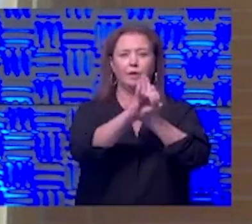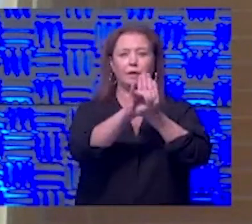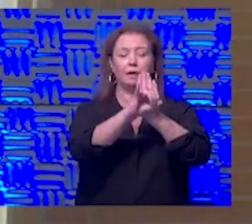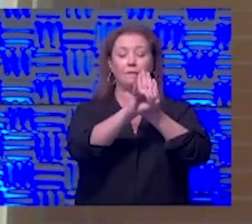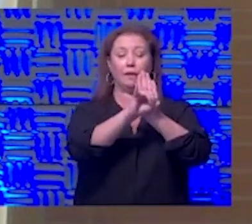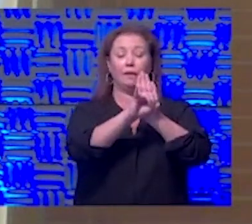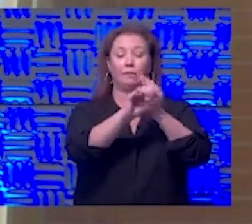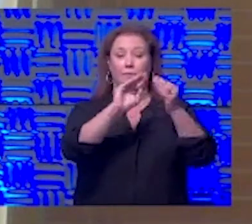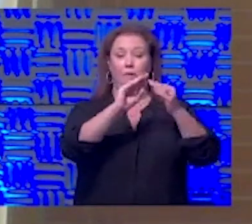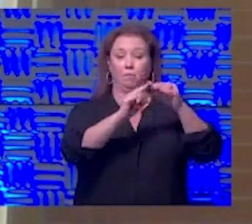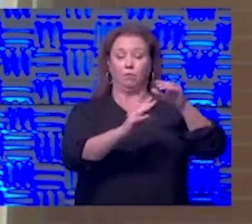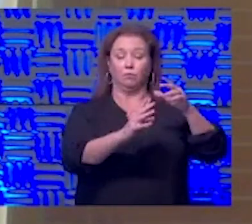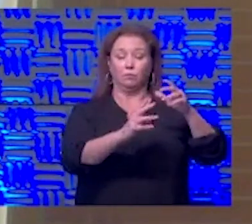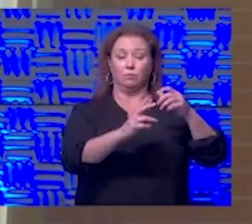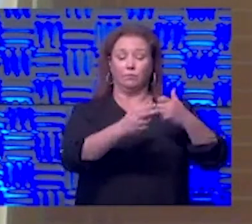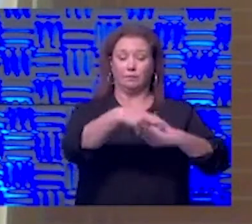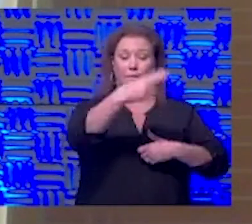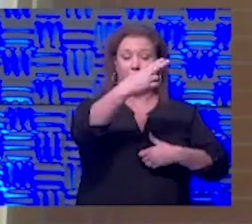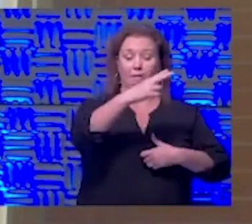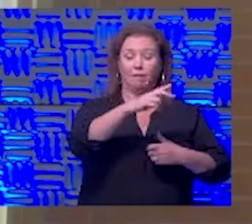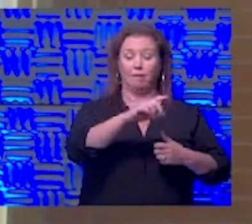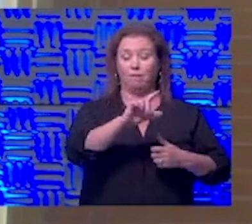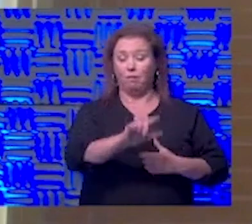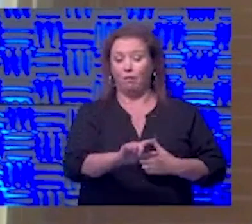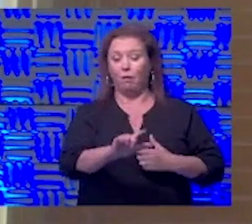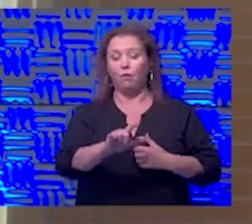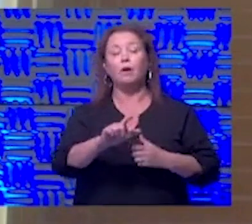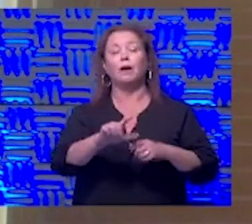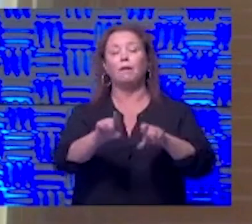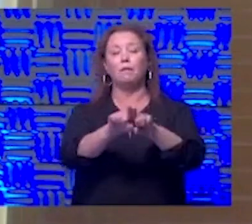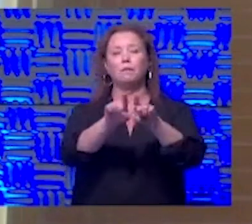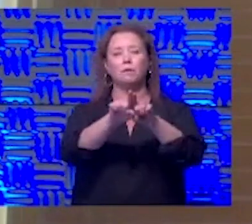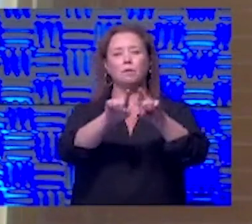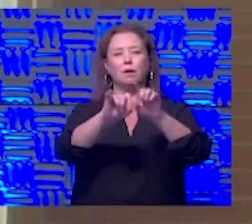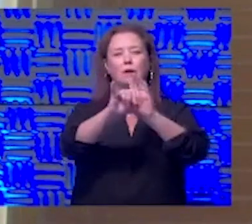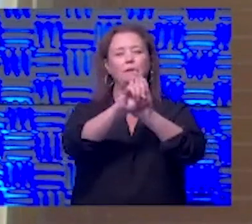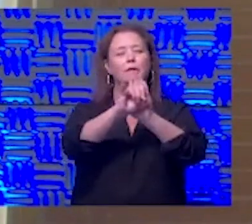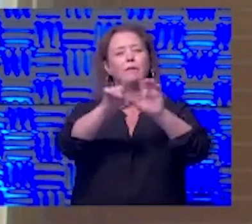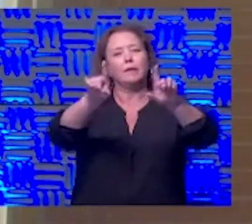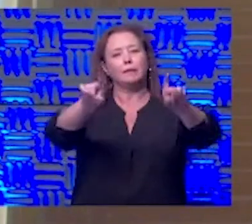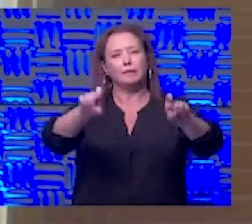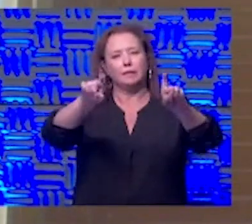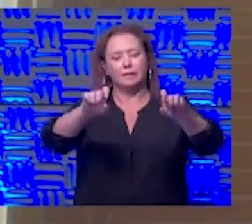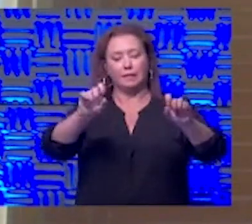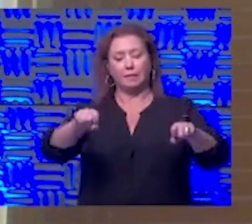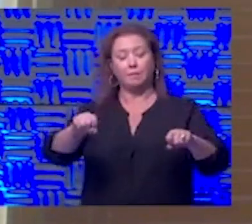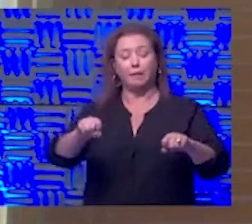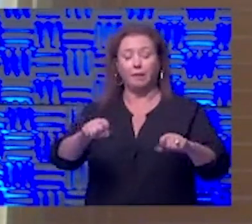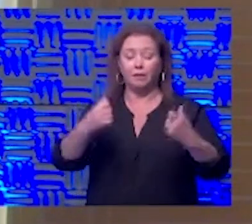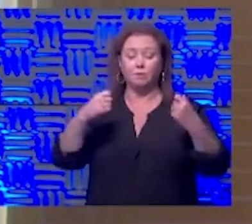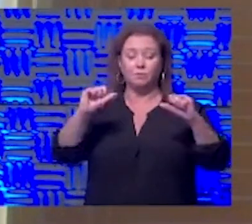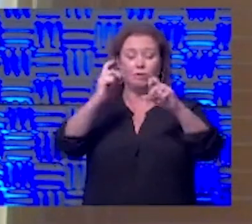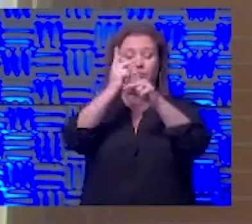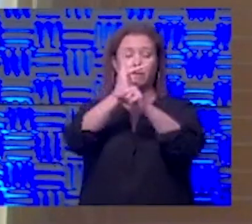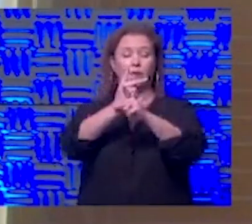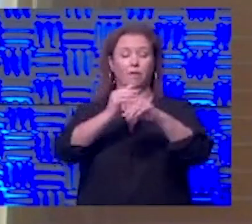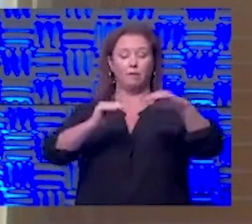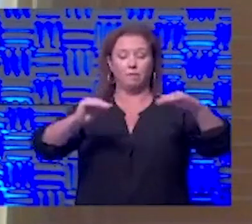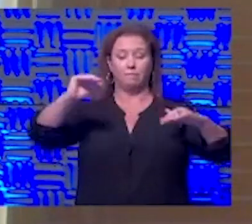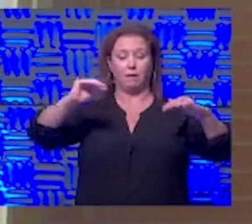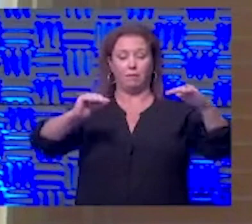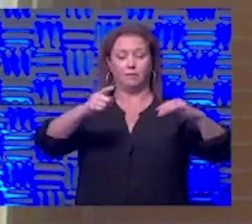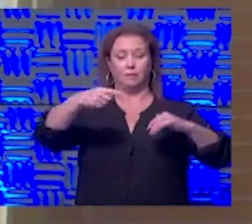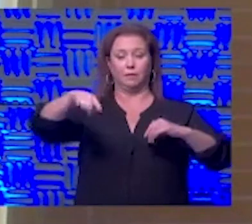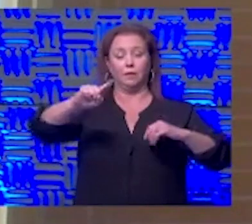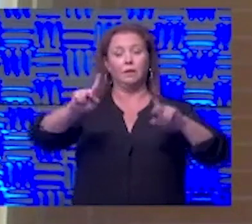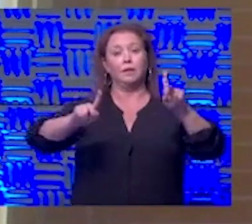prevalence in that county, and then identify the testing capability, and then frankly balance that with the need to really allow those